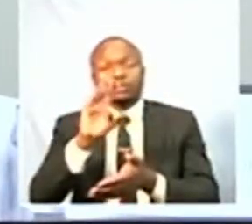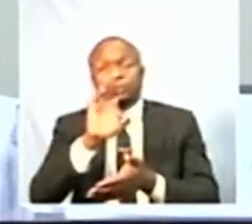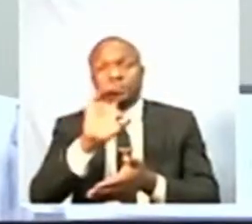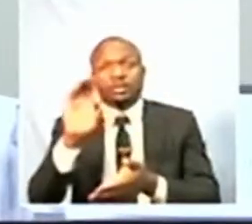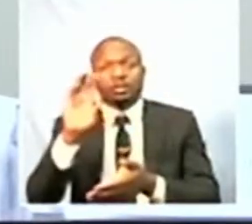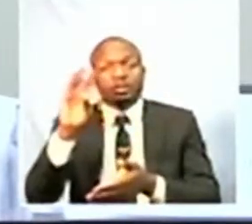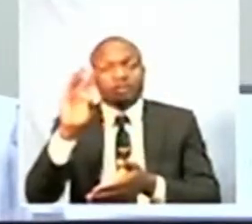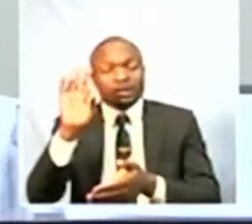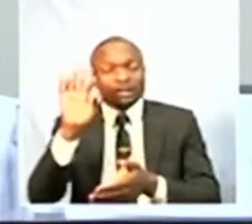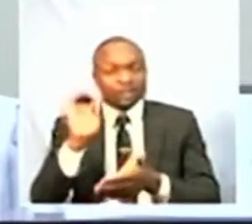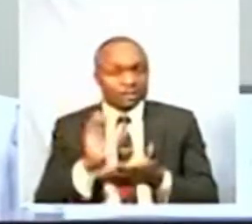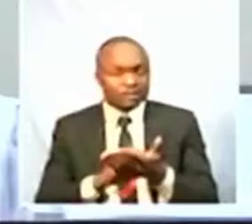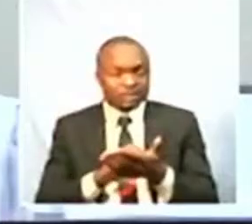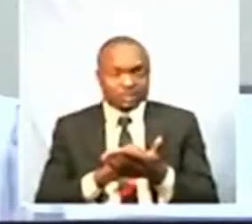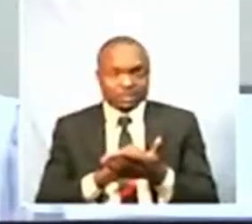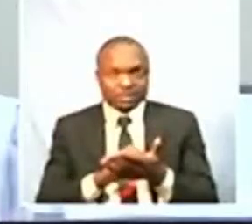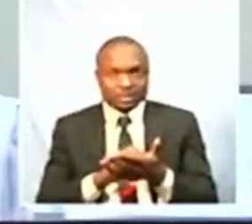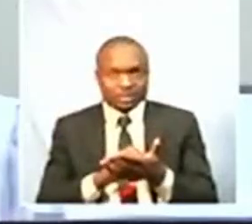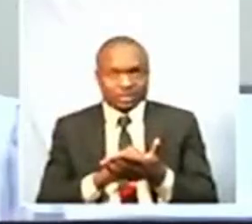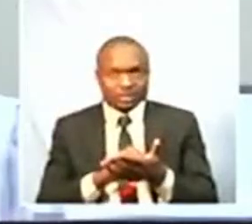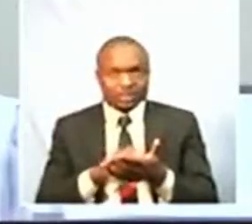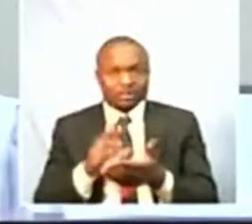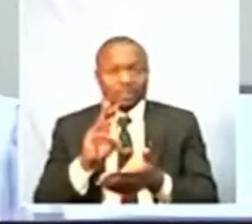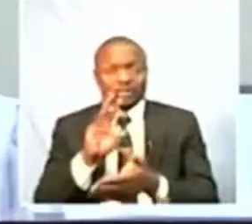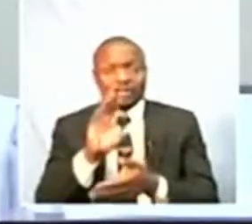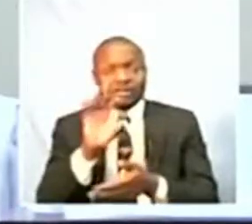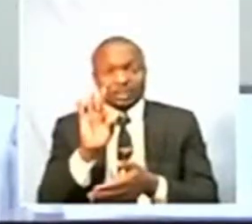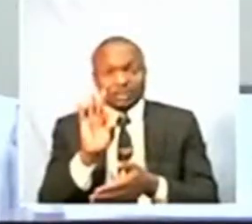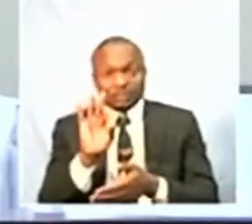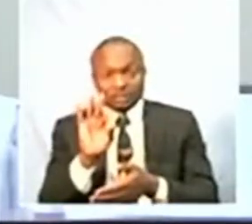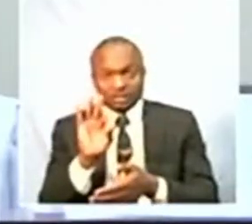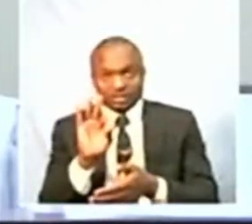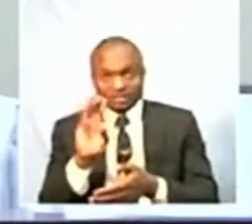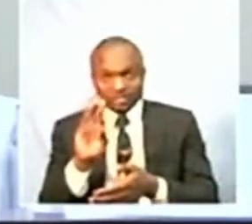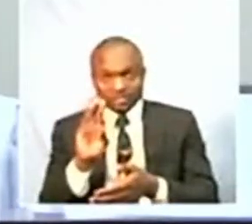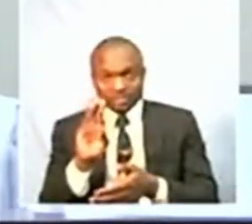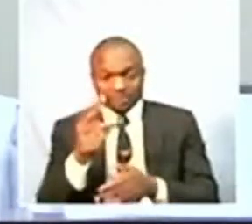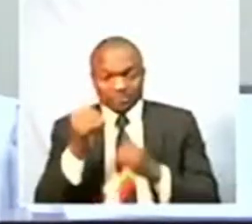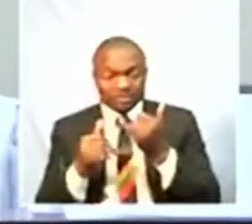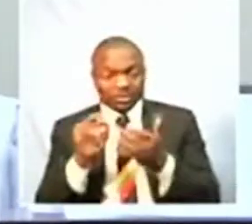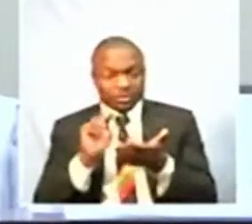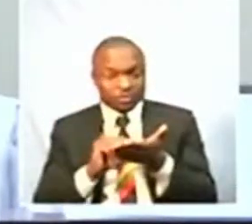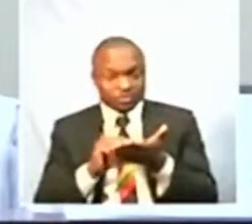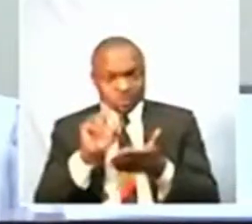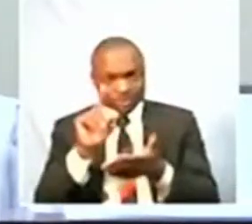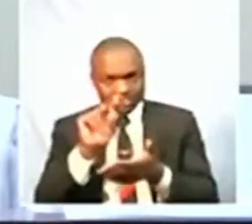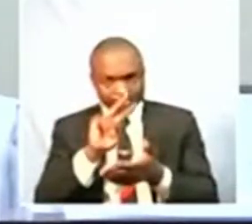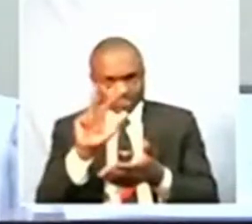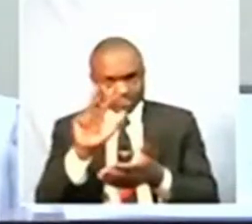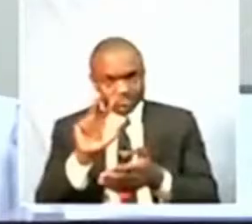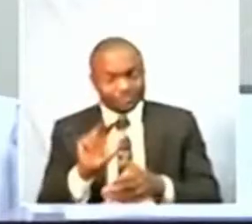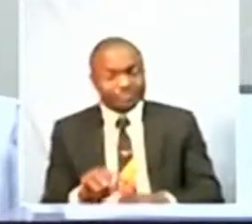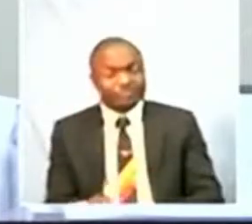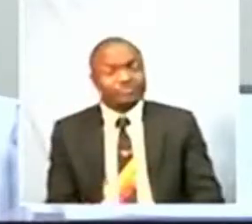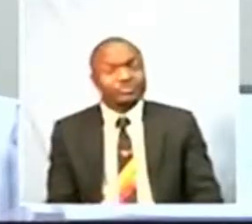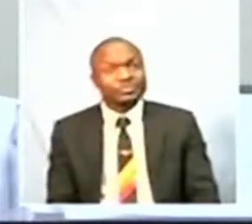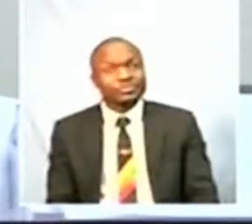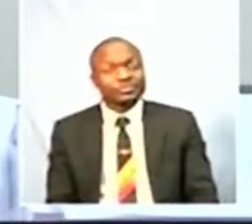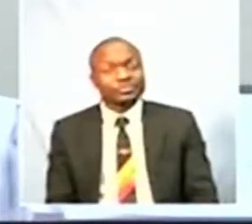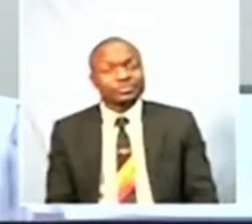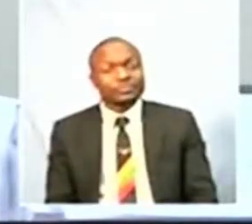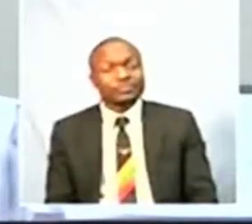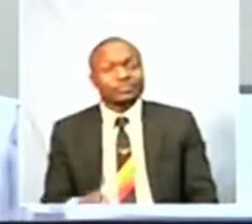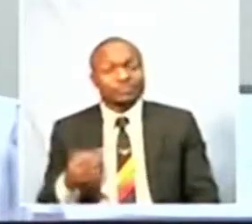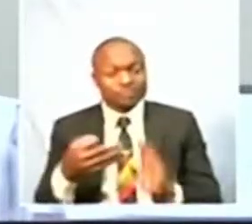690,896. It was supposed to be completed in November 2023. As